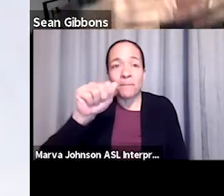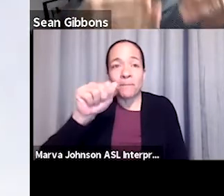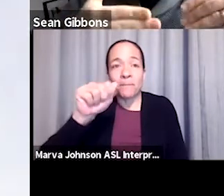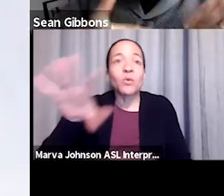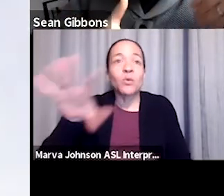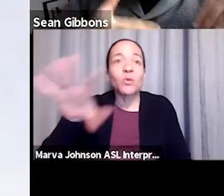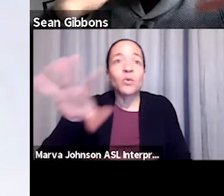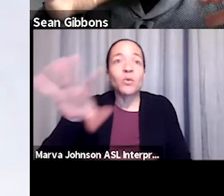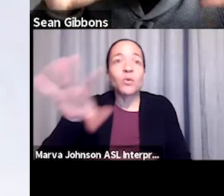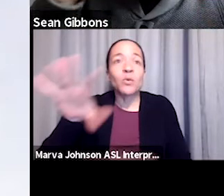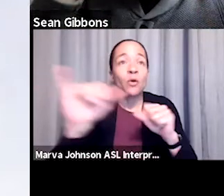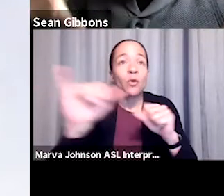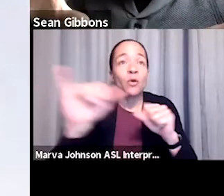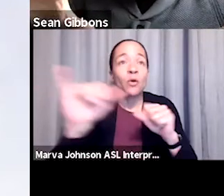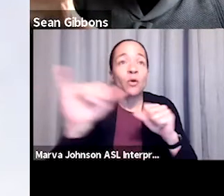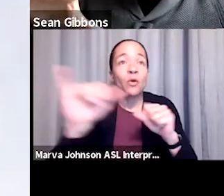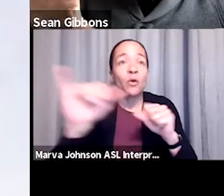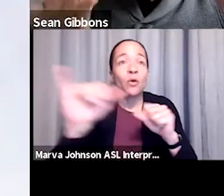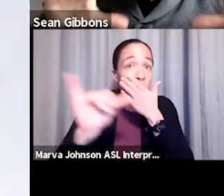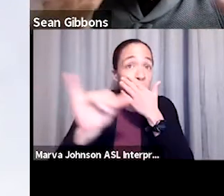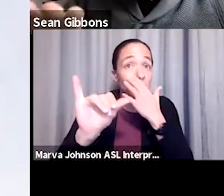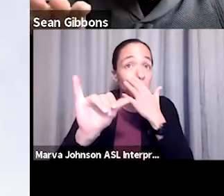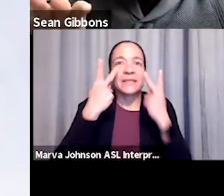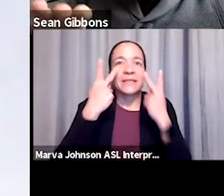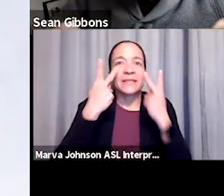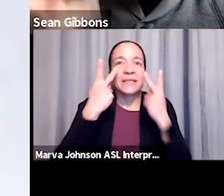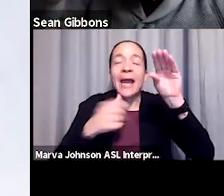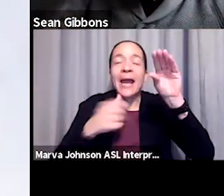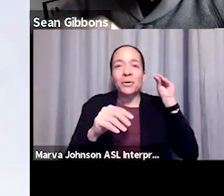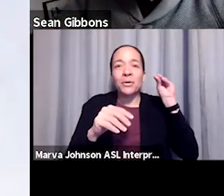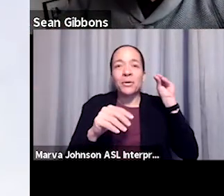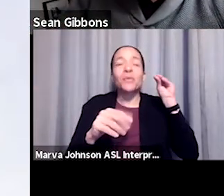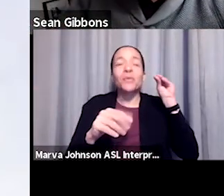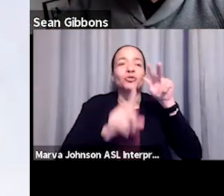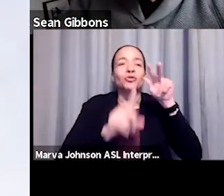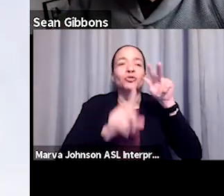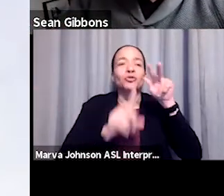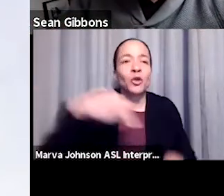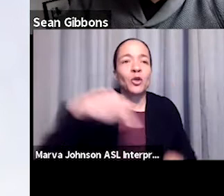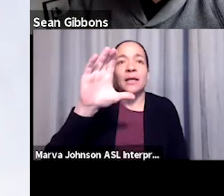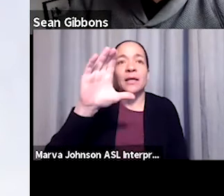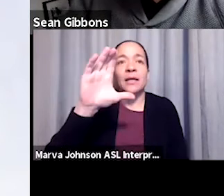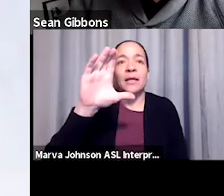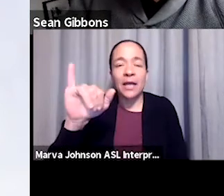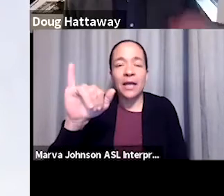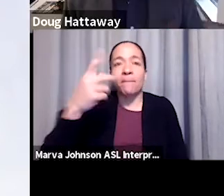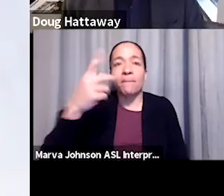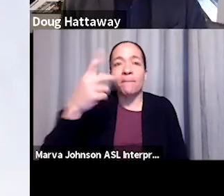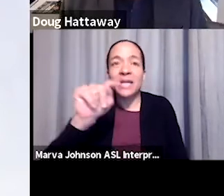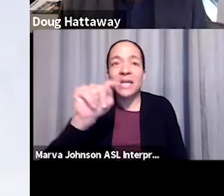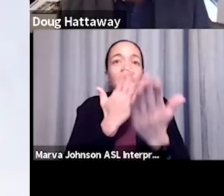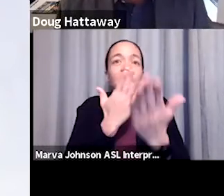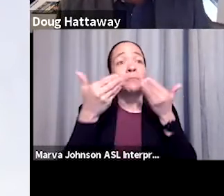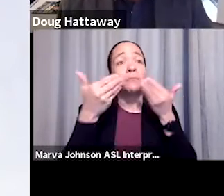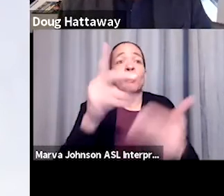side. Doug, Carrie, Pete, everybody from the team, thank you so much for being with us. And Doug, why don't you go ahead and take us away? Thanks, Sean. Hey,